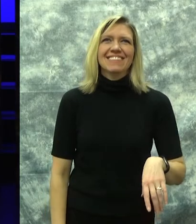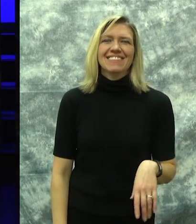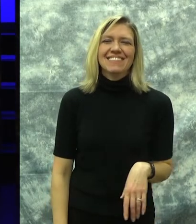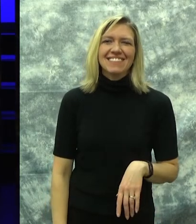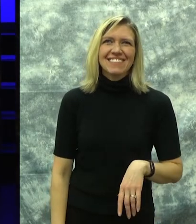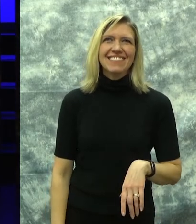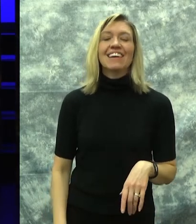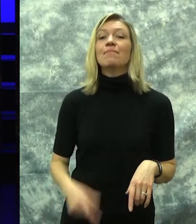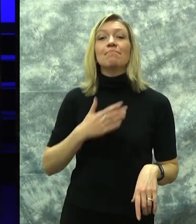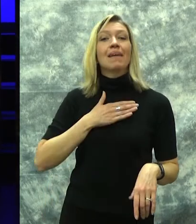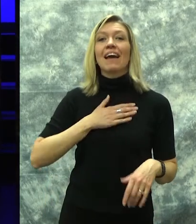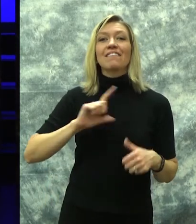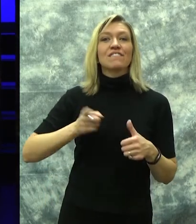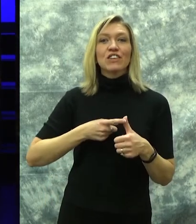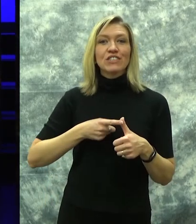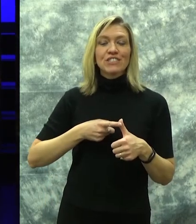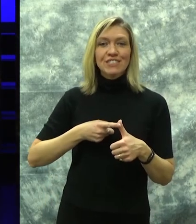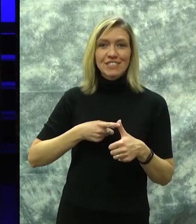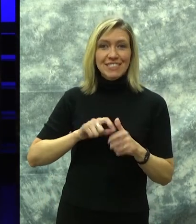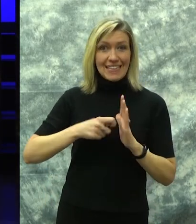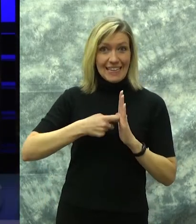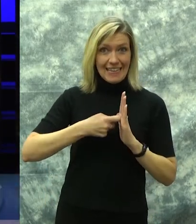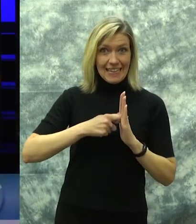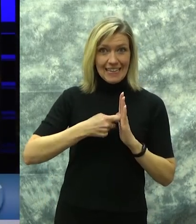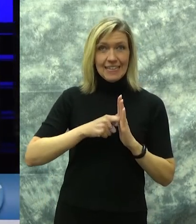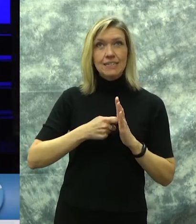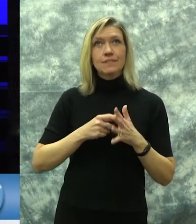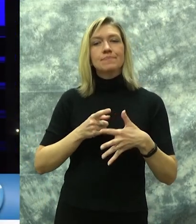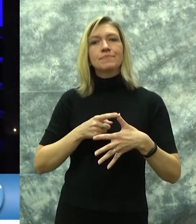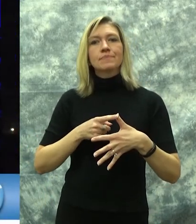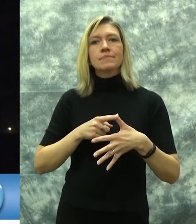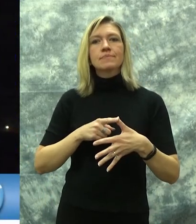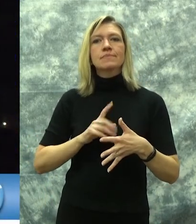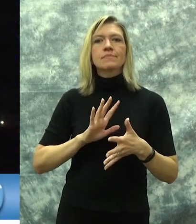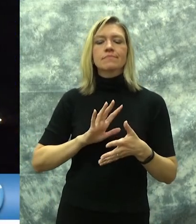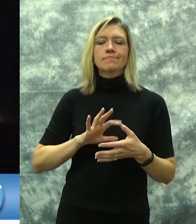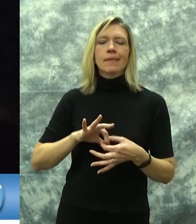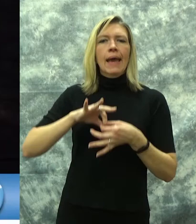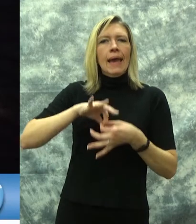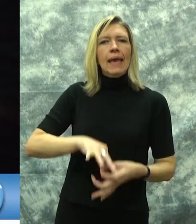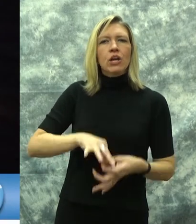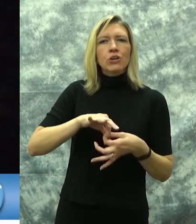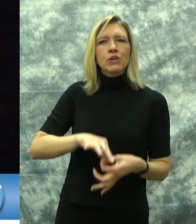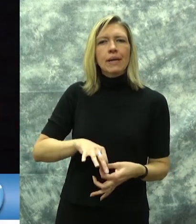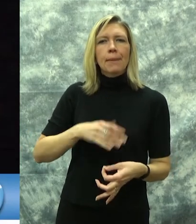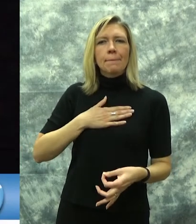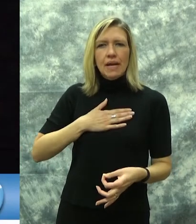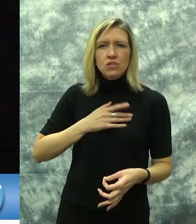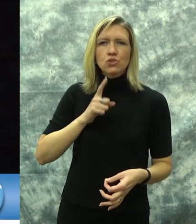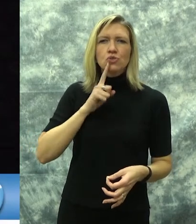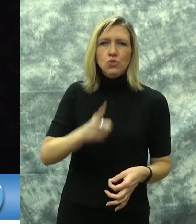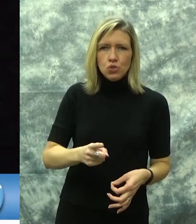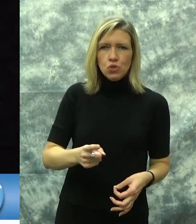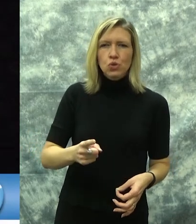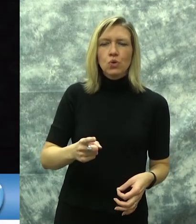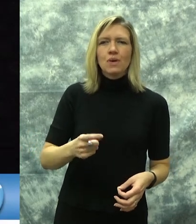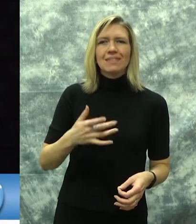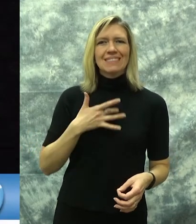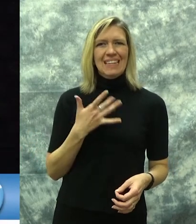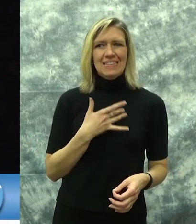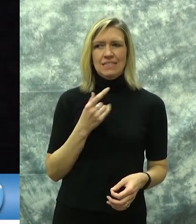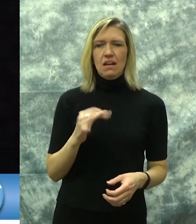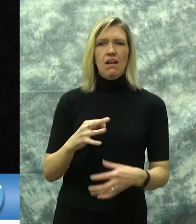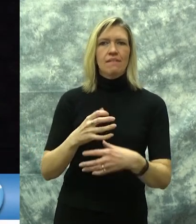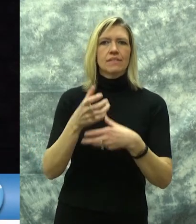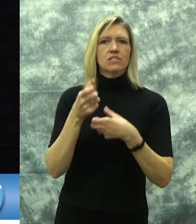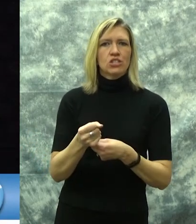My first key is about anchoring our truest sense of security in the divine. Here's bottom